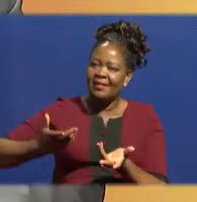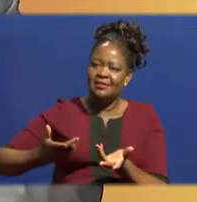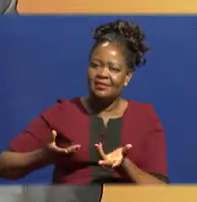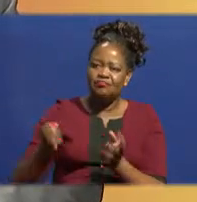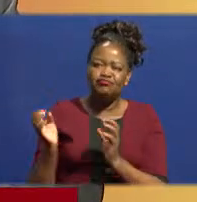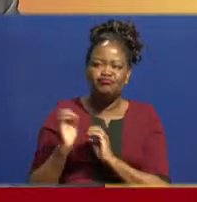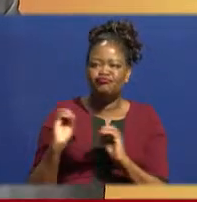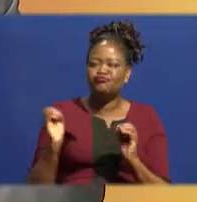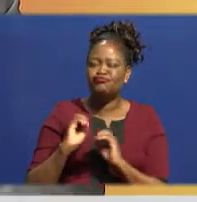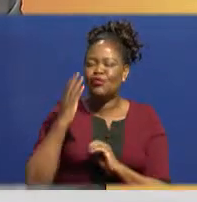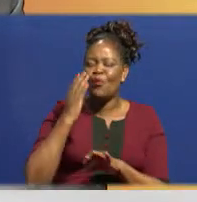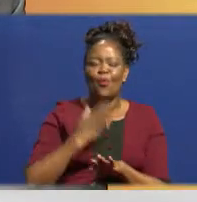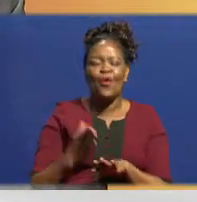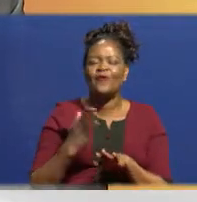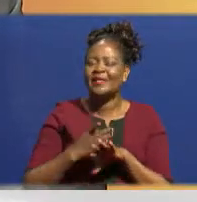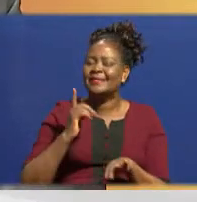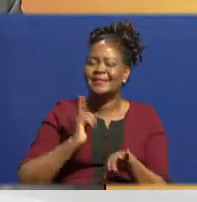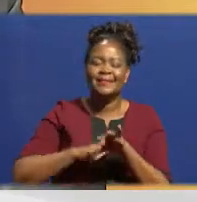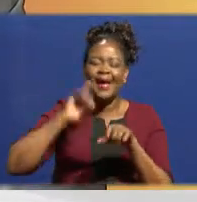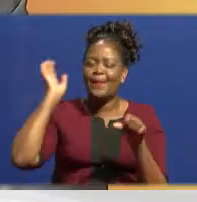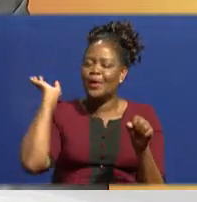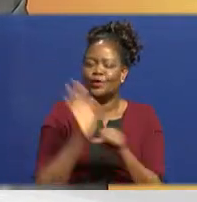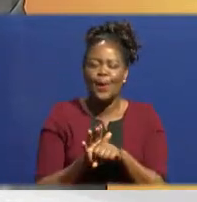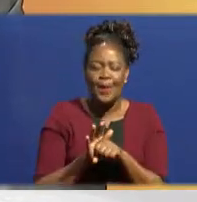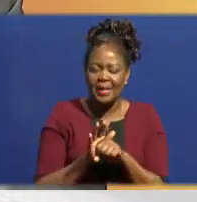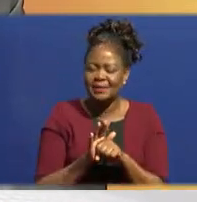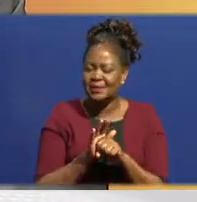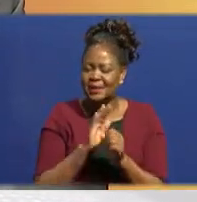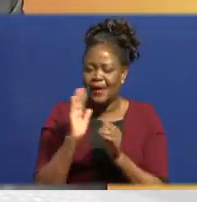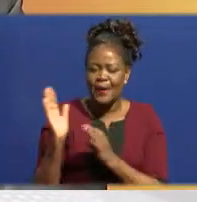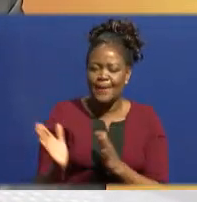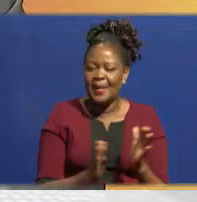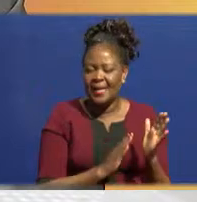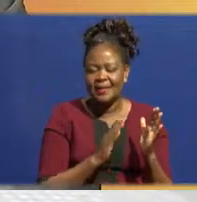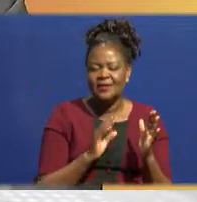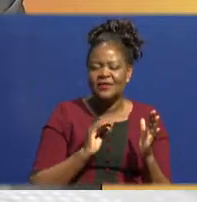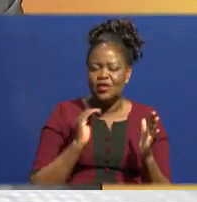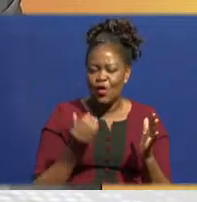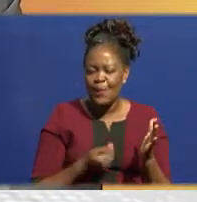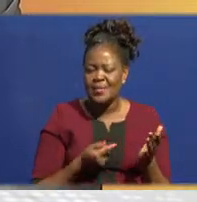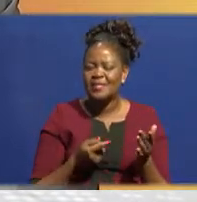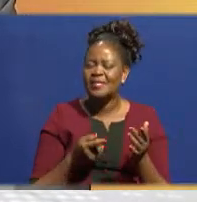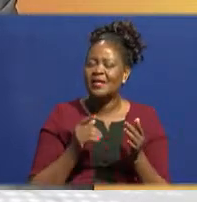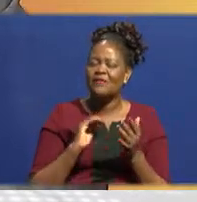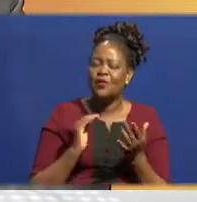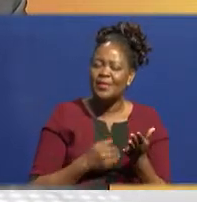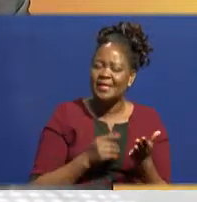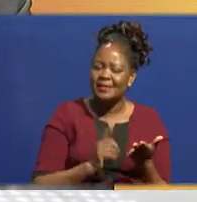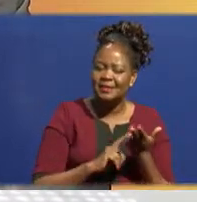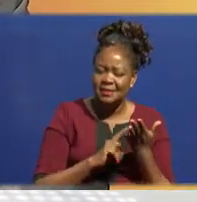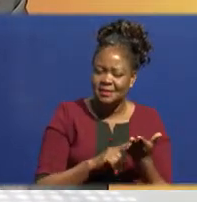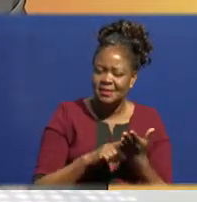we have already wasted a lot of time putting this committee in place, mm-hmm. and